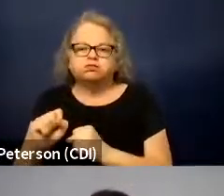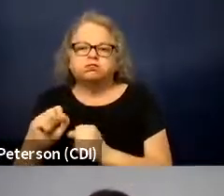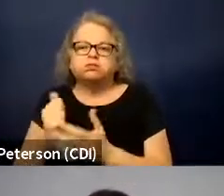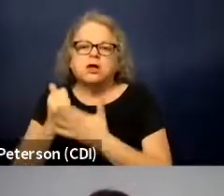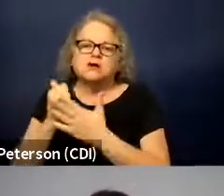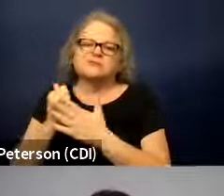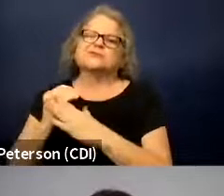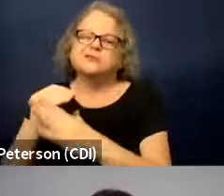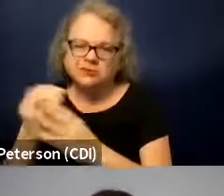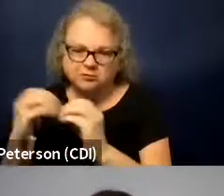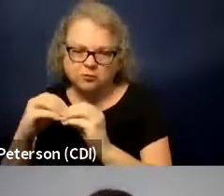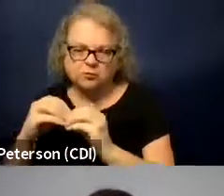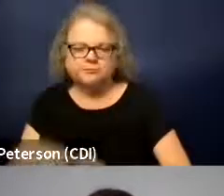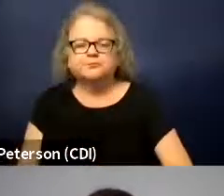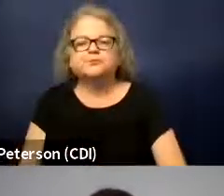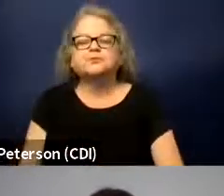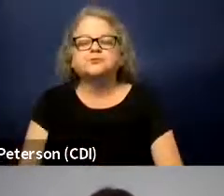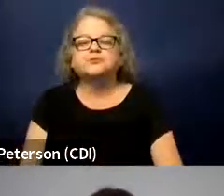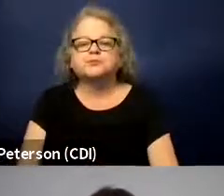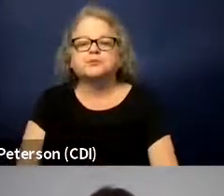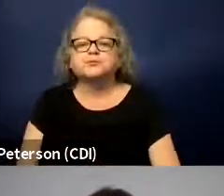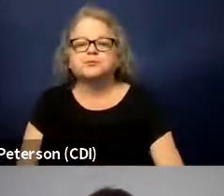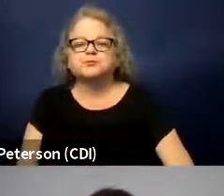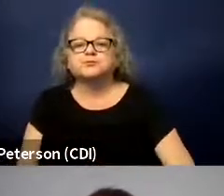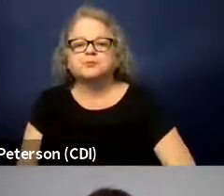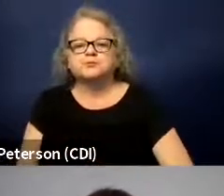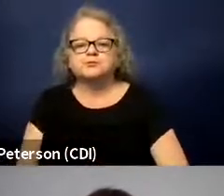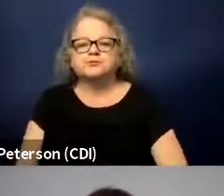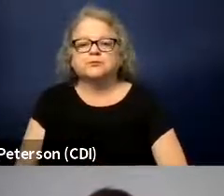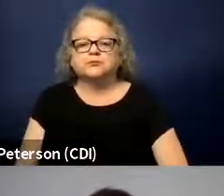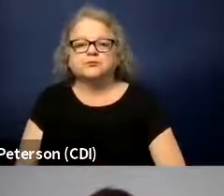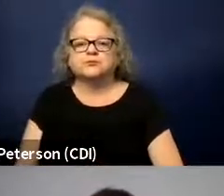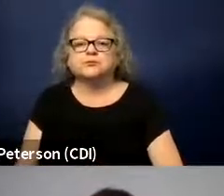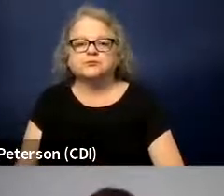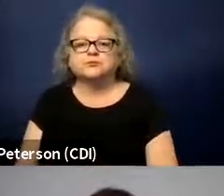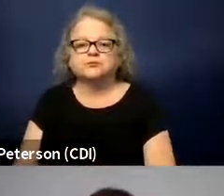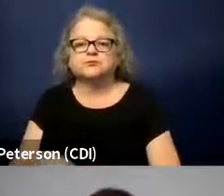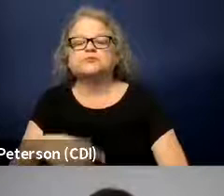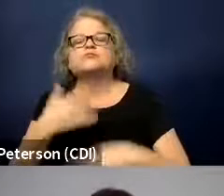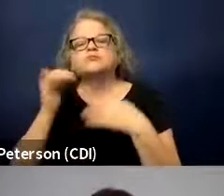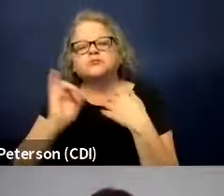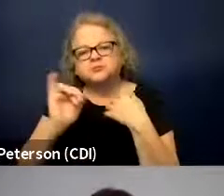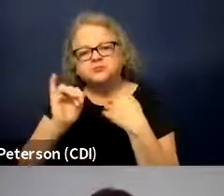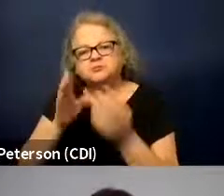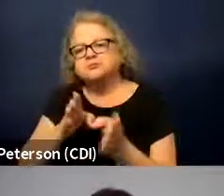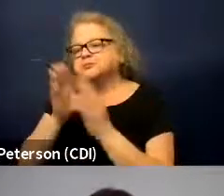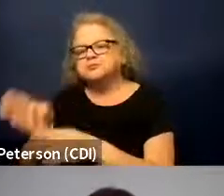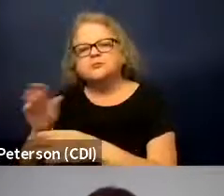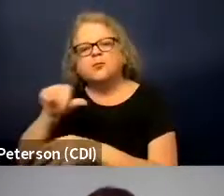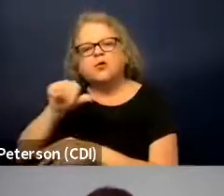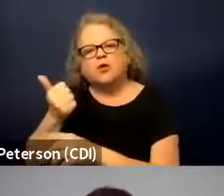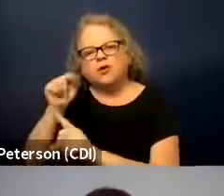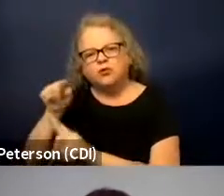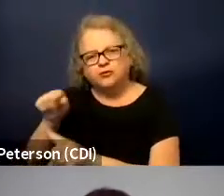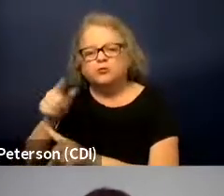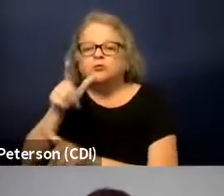And lastly, people who are on prednisone, at least 20 milligrams or more a day. Those